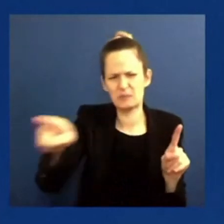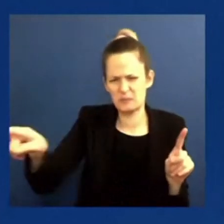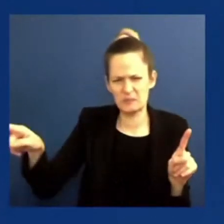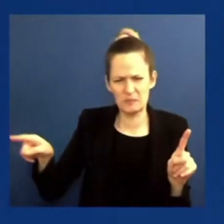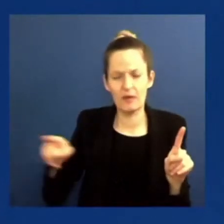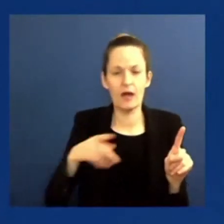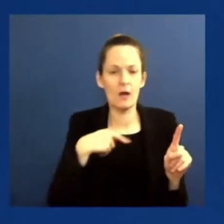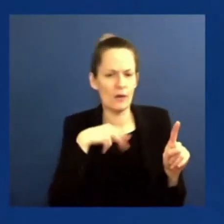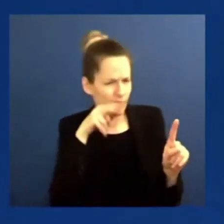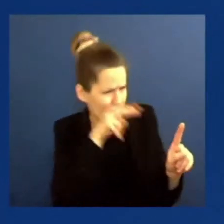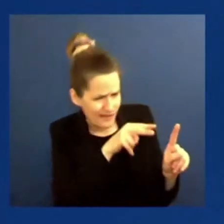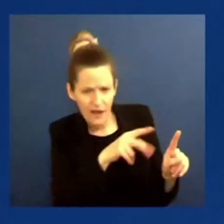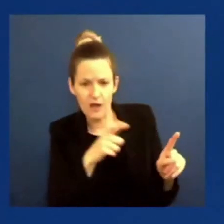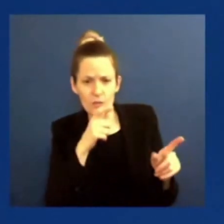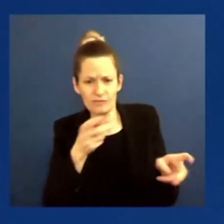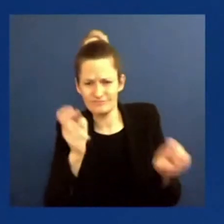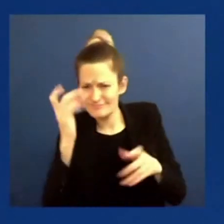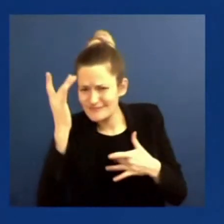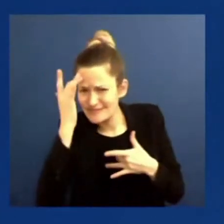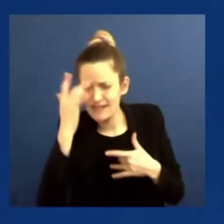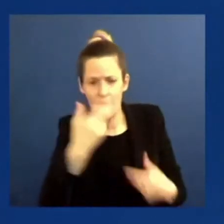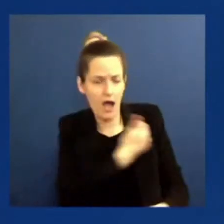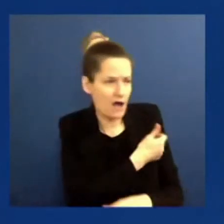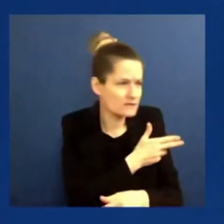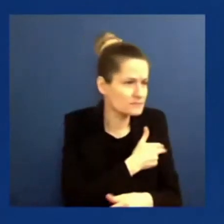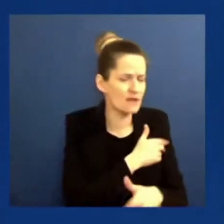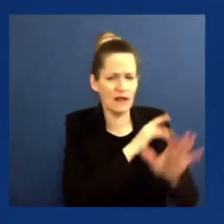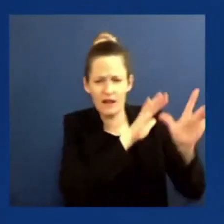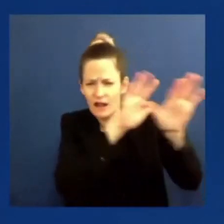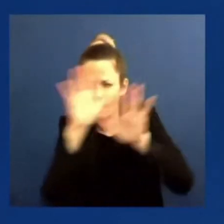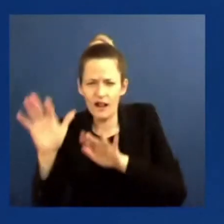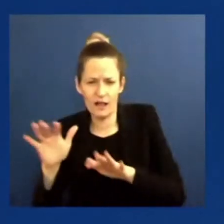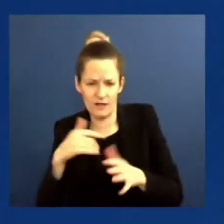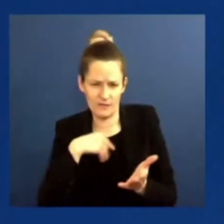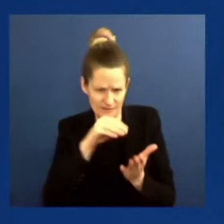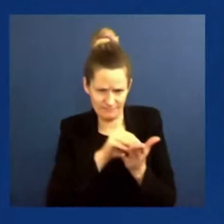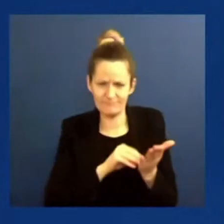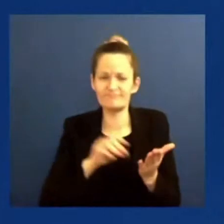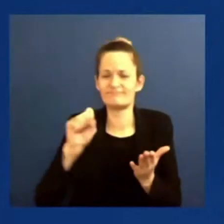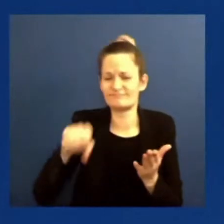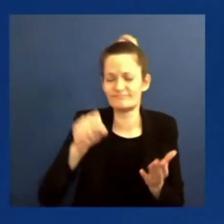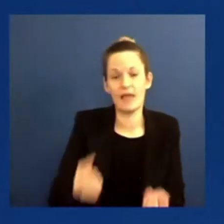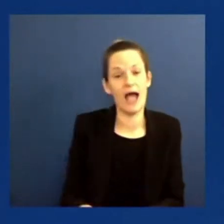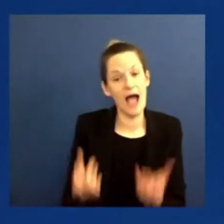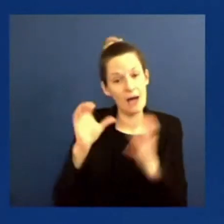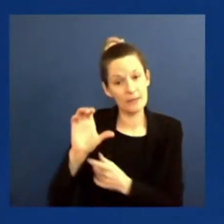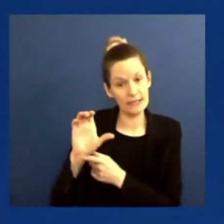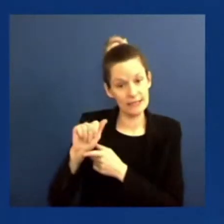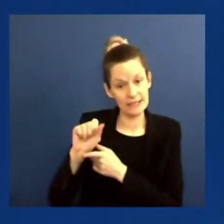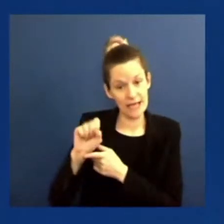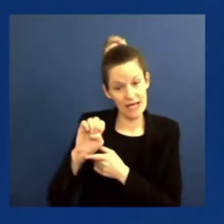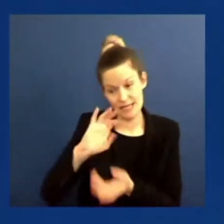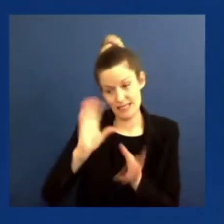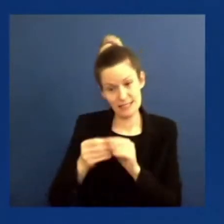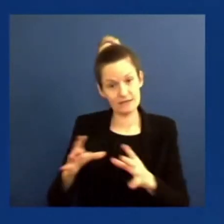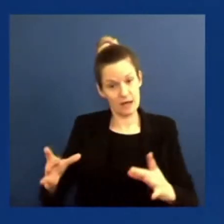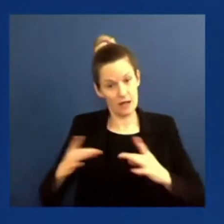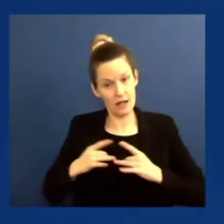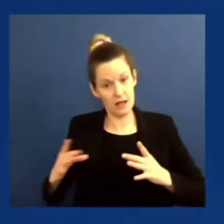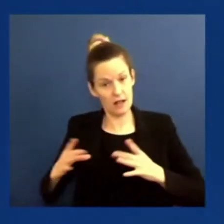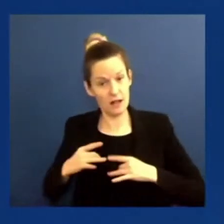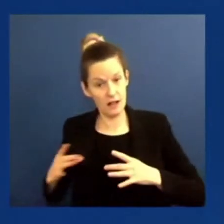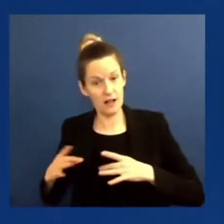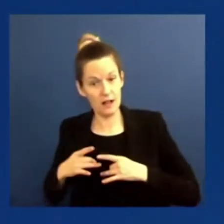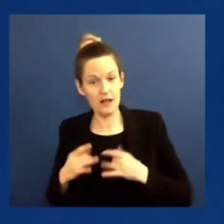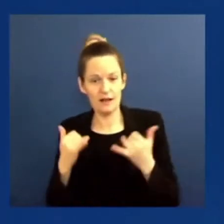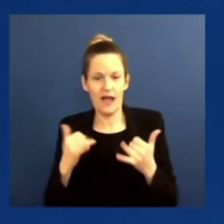One important thing to note is that our absolute number of case counts is a really good indicator as to how our hospitals will be doing in the